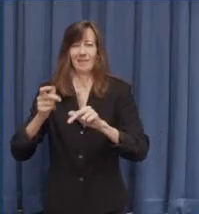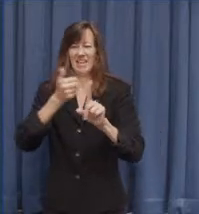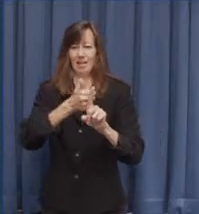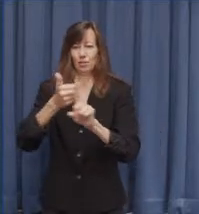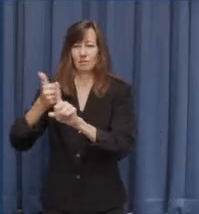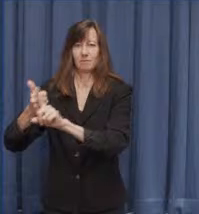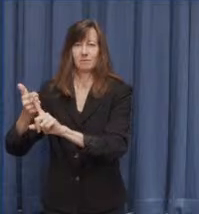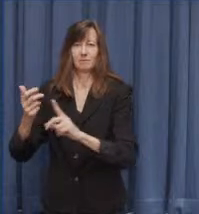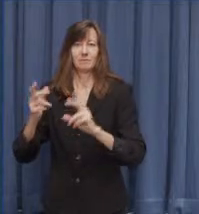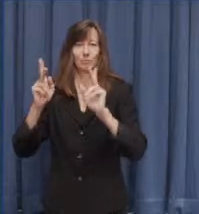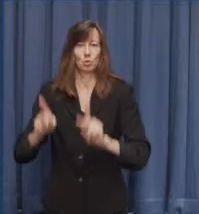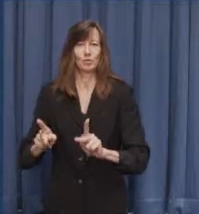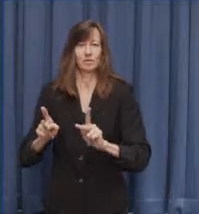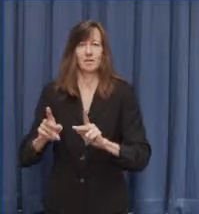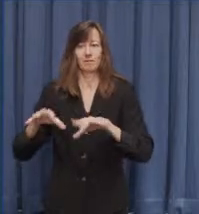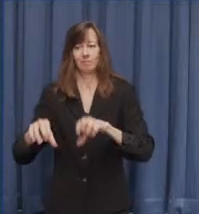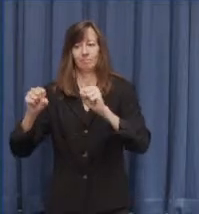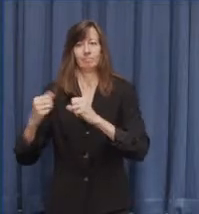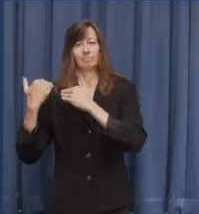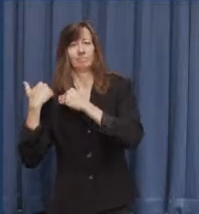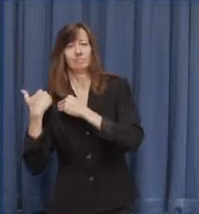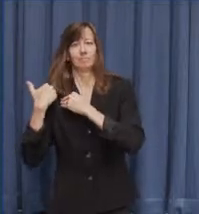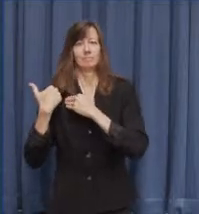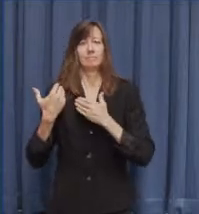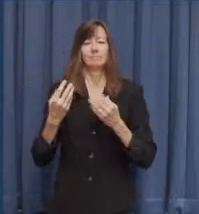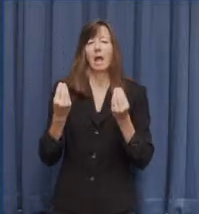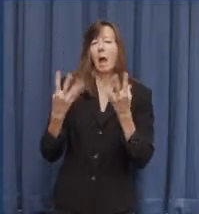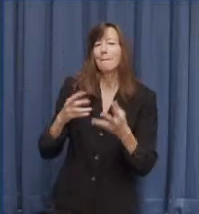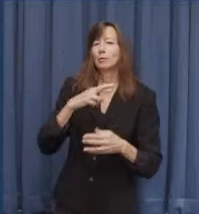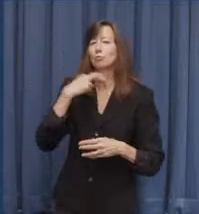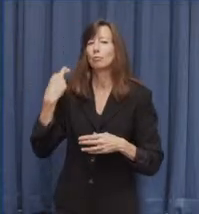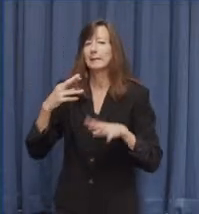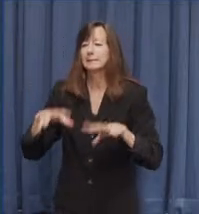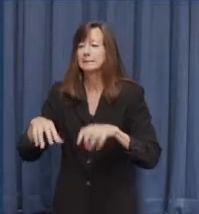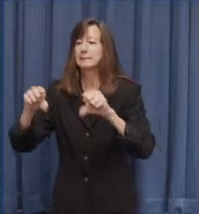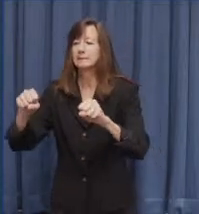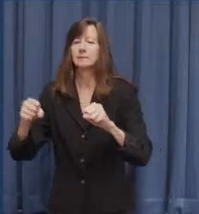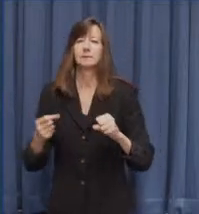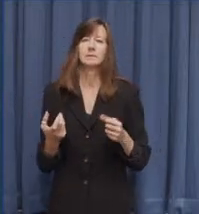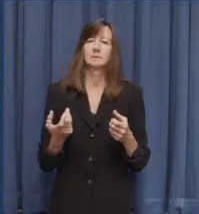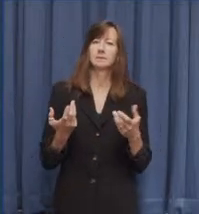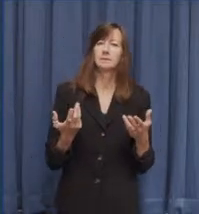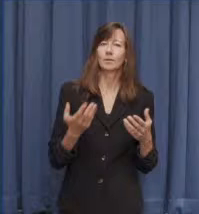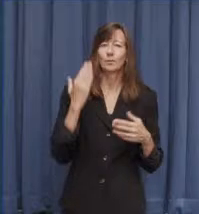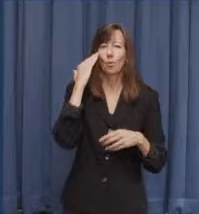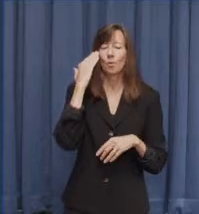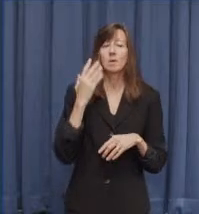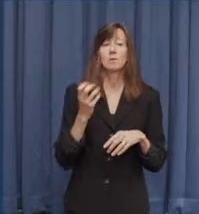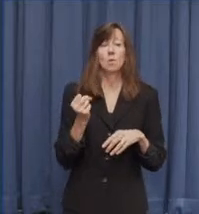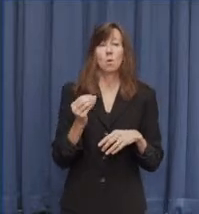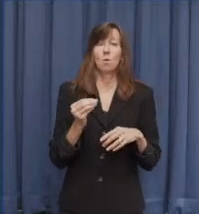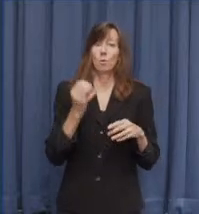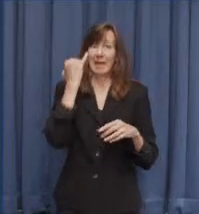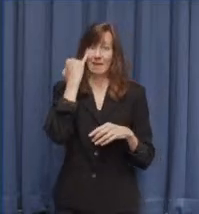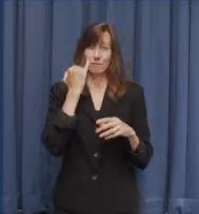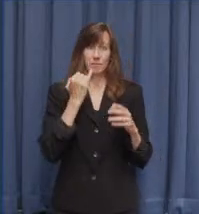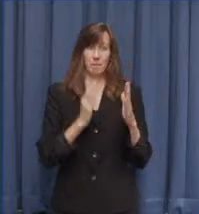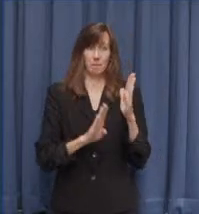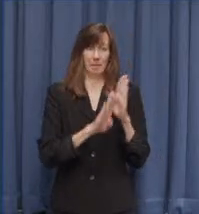risk. And so how big any additional peaks are very much depends